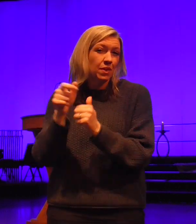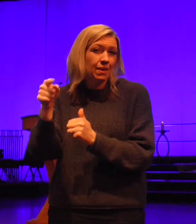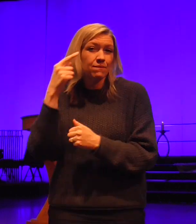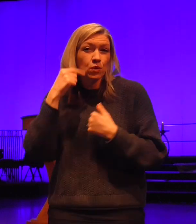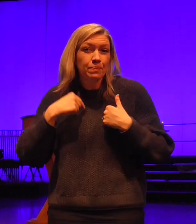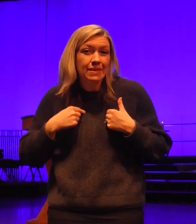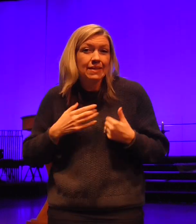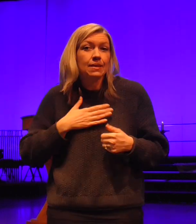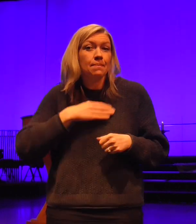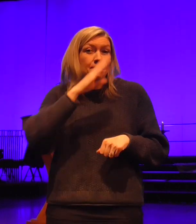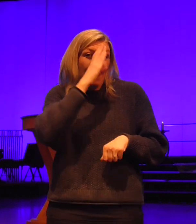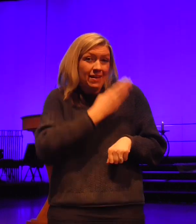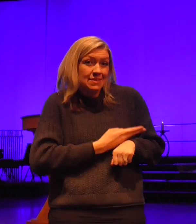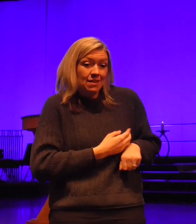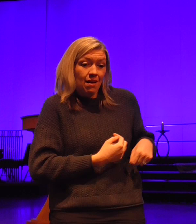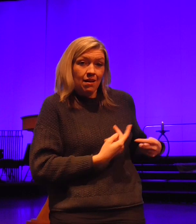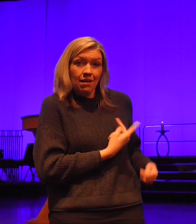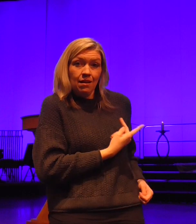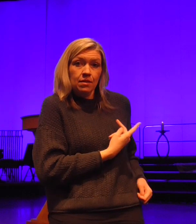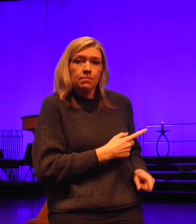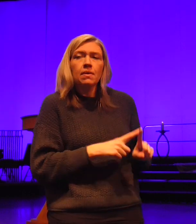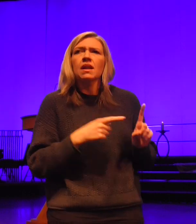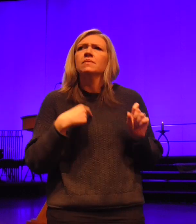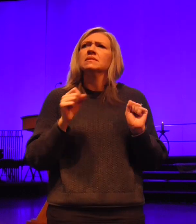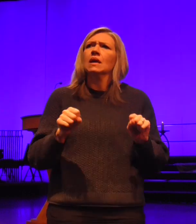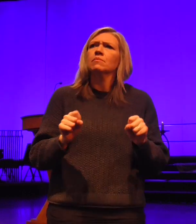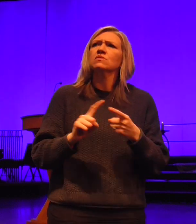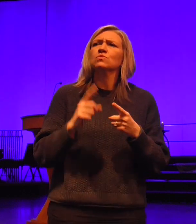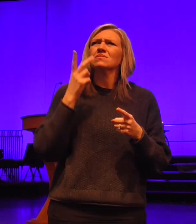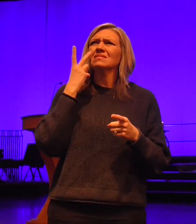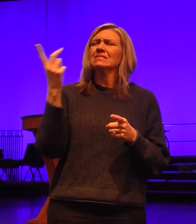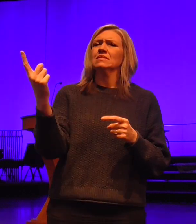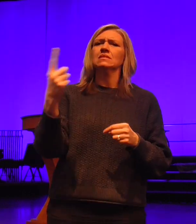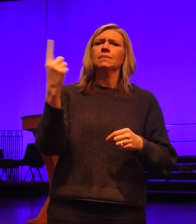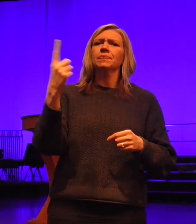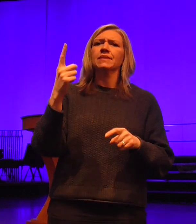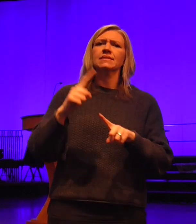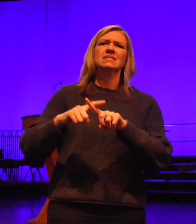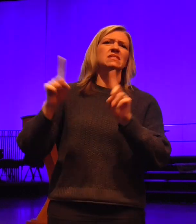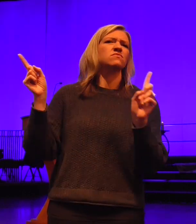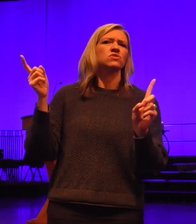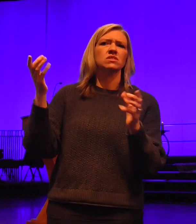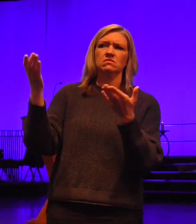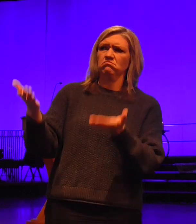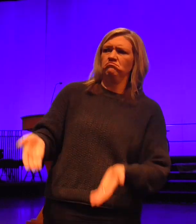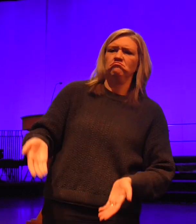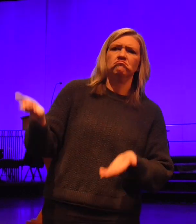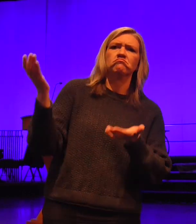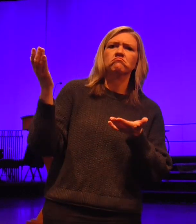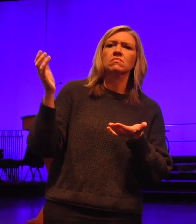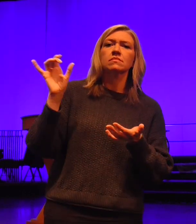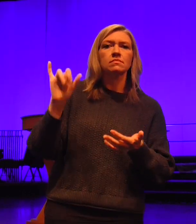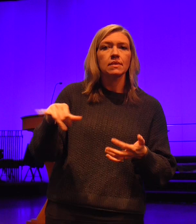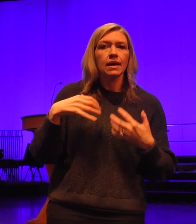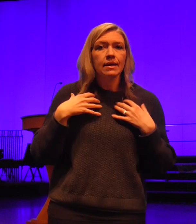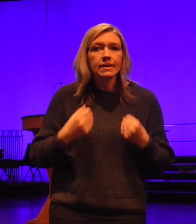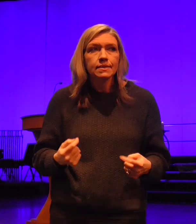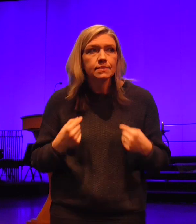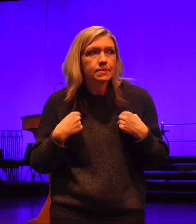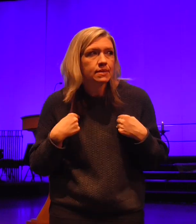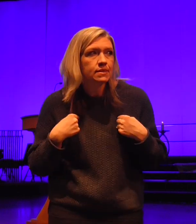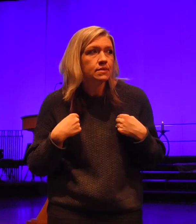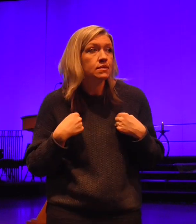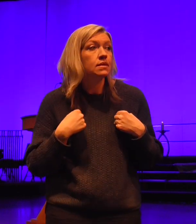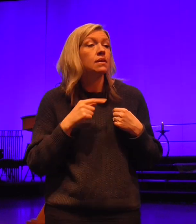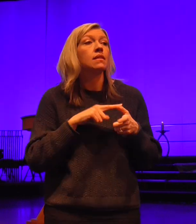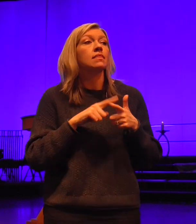son, but I was able to see something different, and that healed me. And then not only